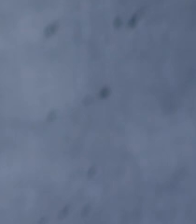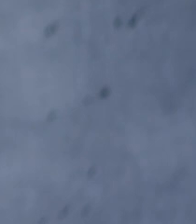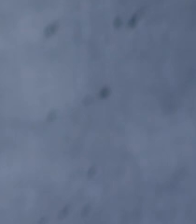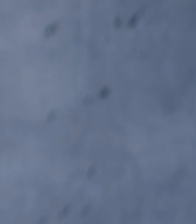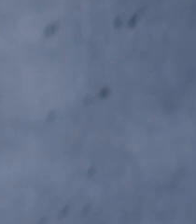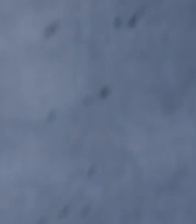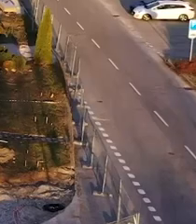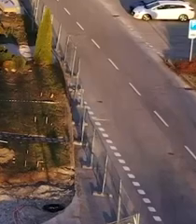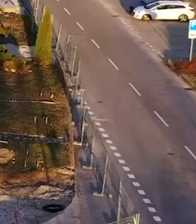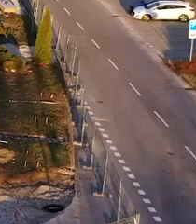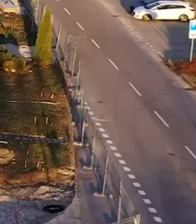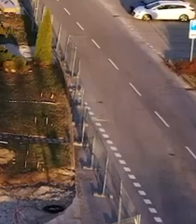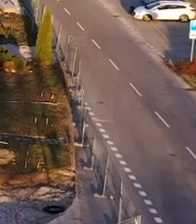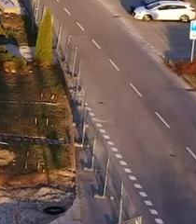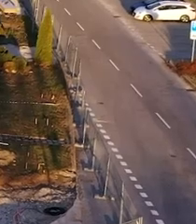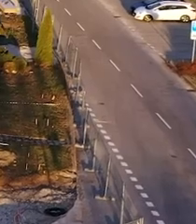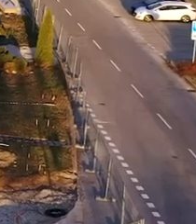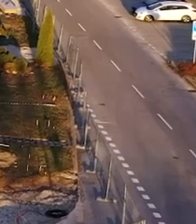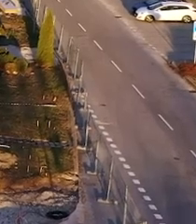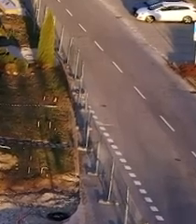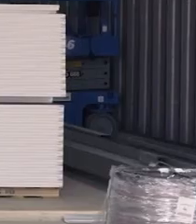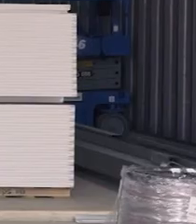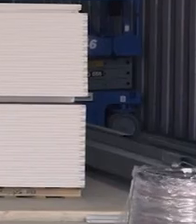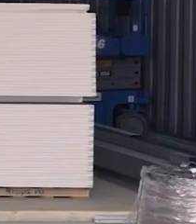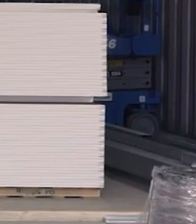mass manufacturers. Our R&D facility,